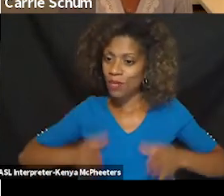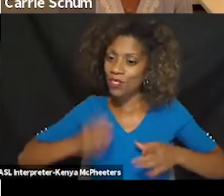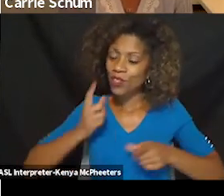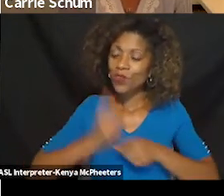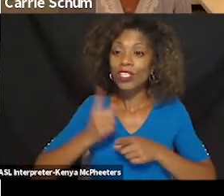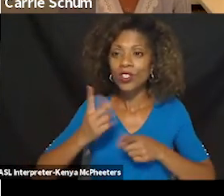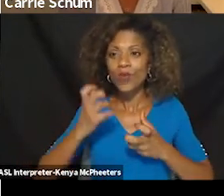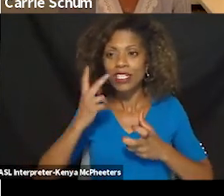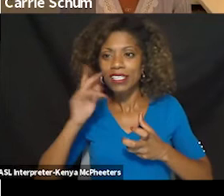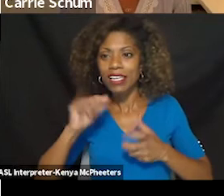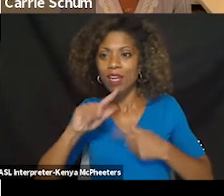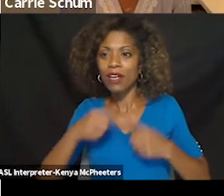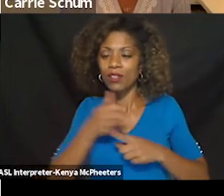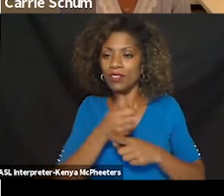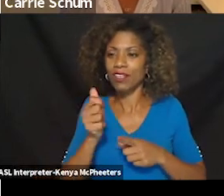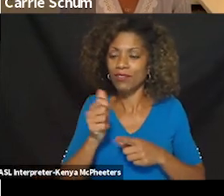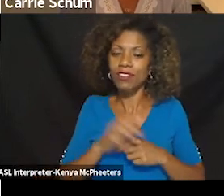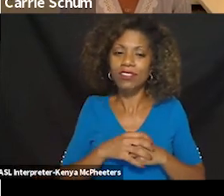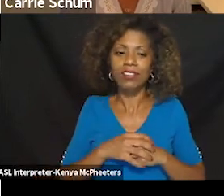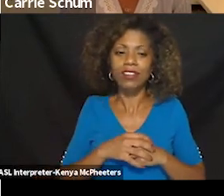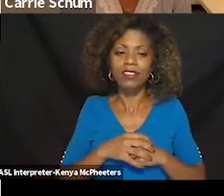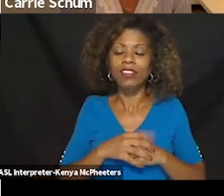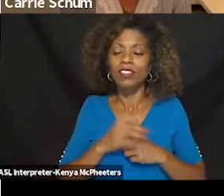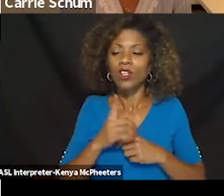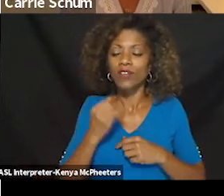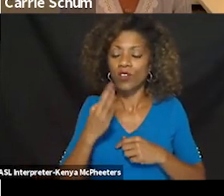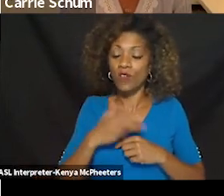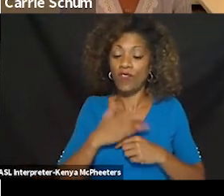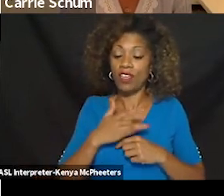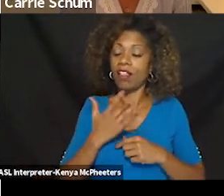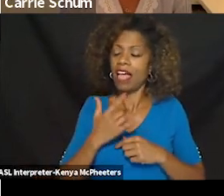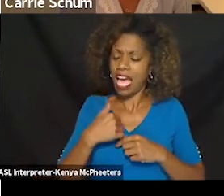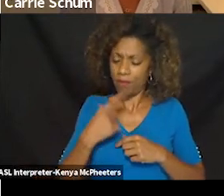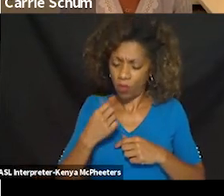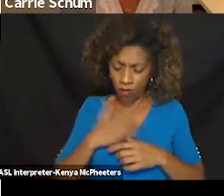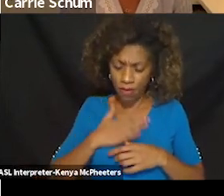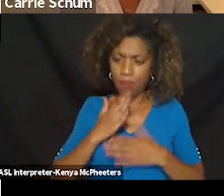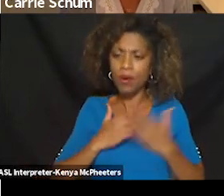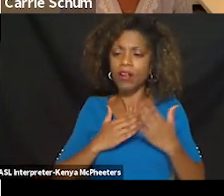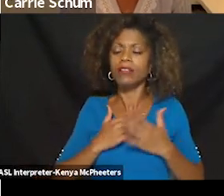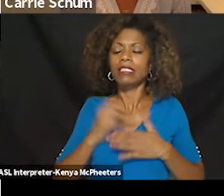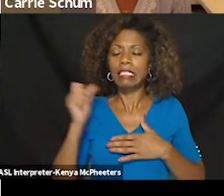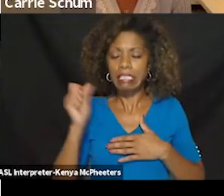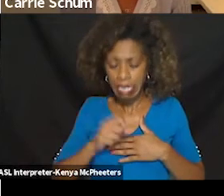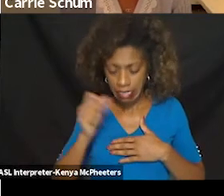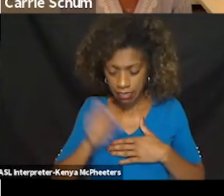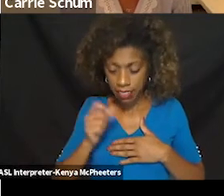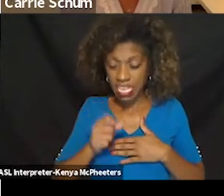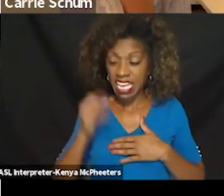before it's too late, you know, do it now, keep doing it. It's okay to take this seriously because it is